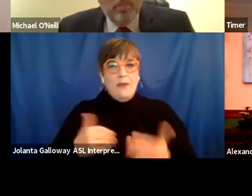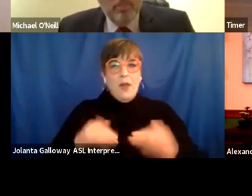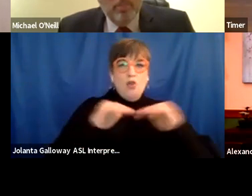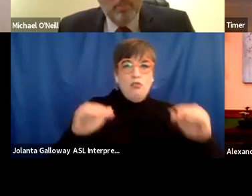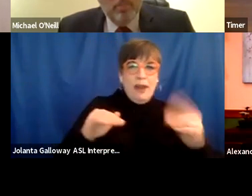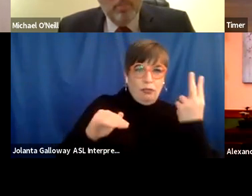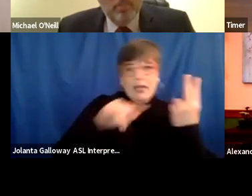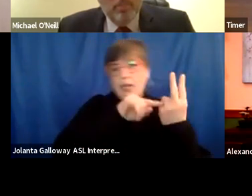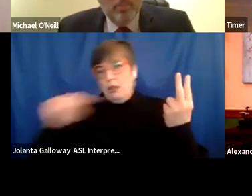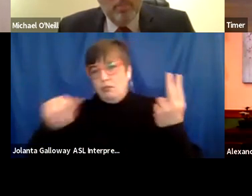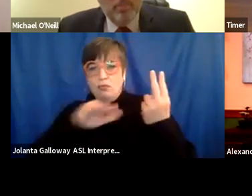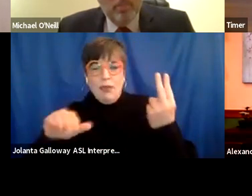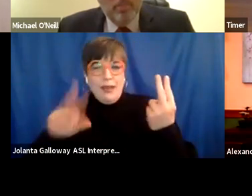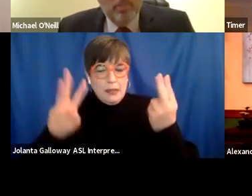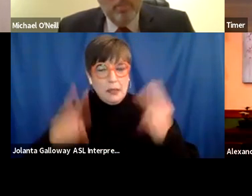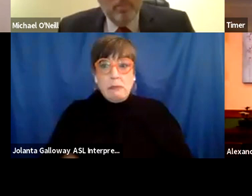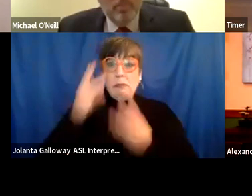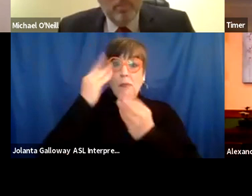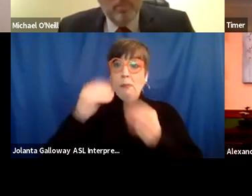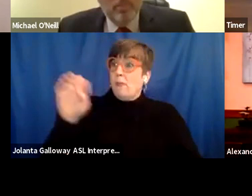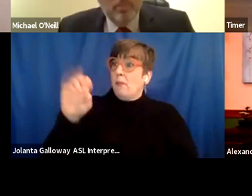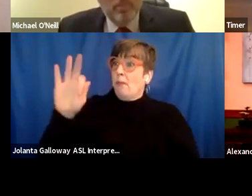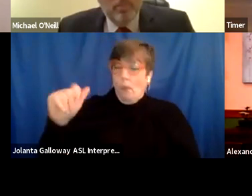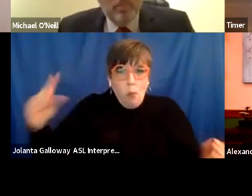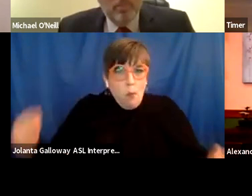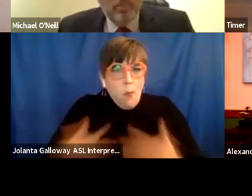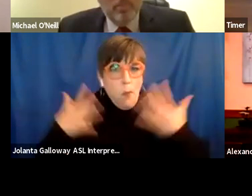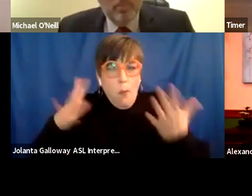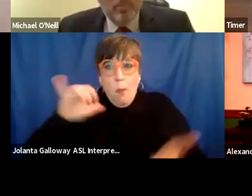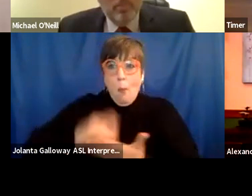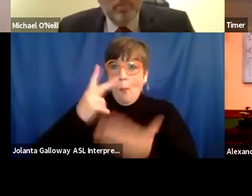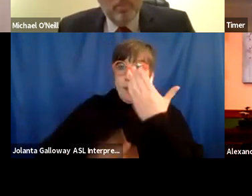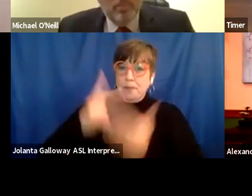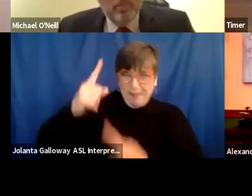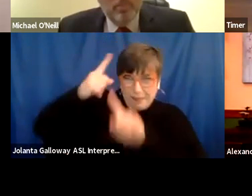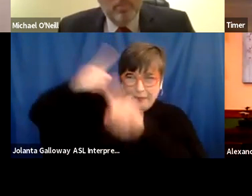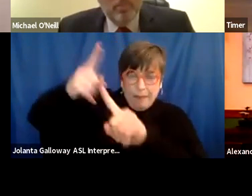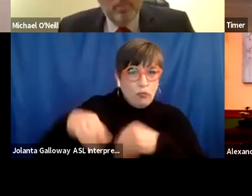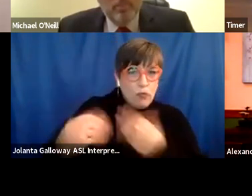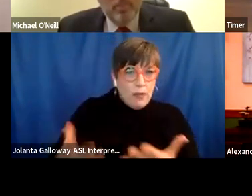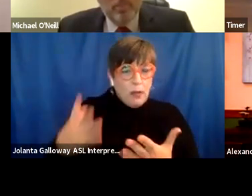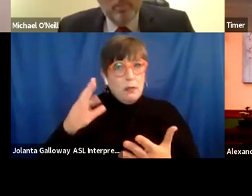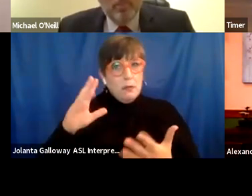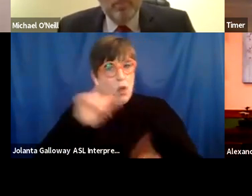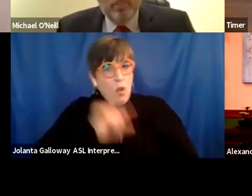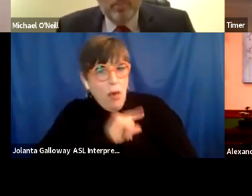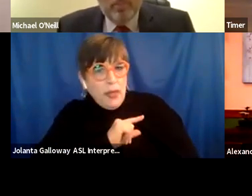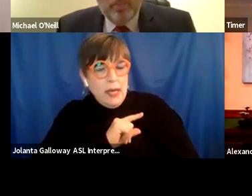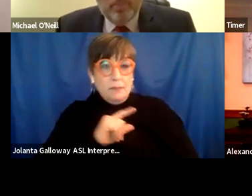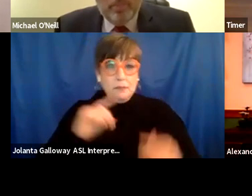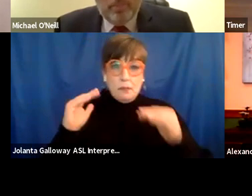The information about EFA was inspiring. This program strives to provide a quality, equitable, and